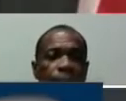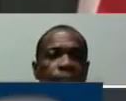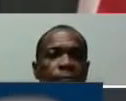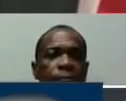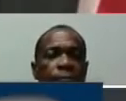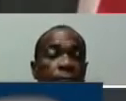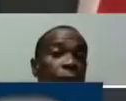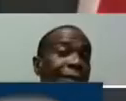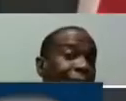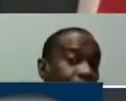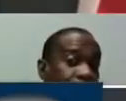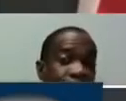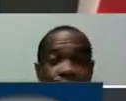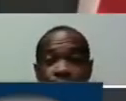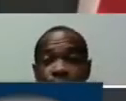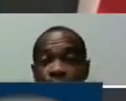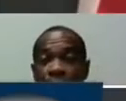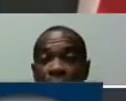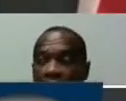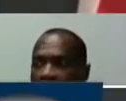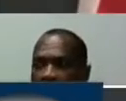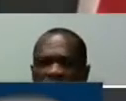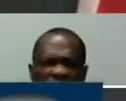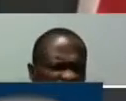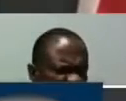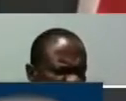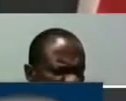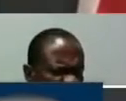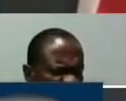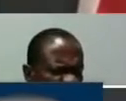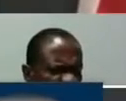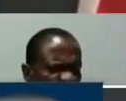some of the things that have happened around, and is happening around the world.